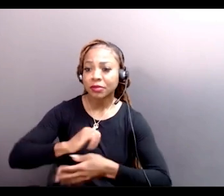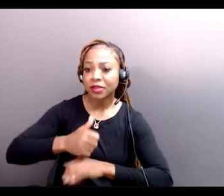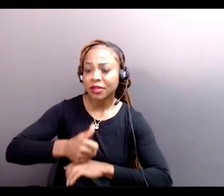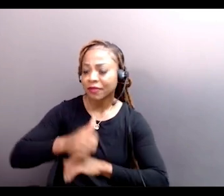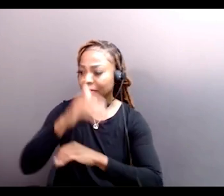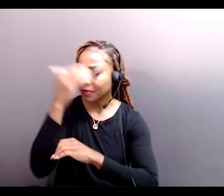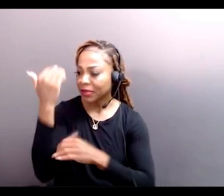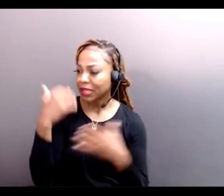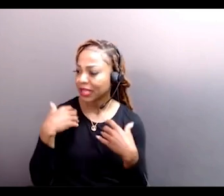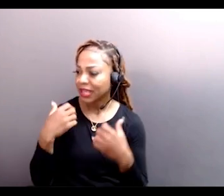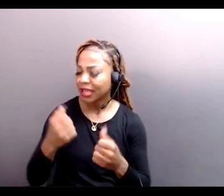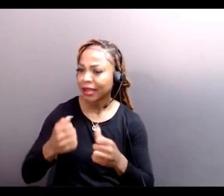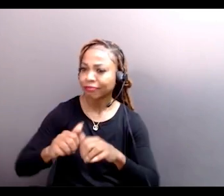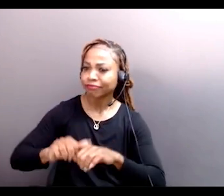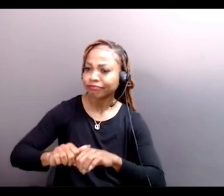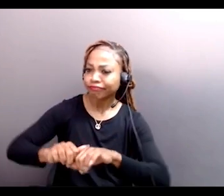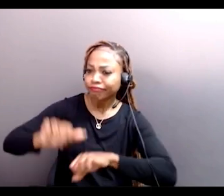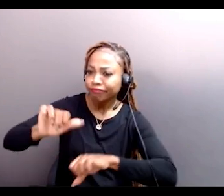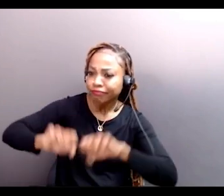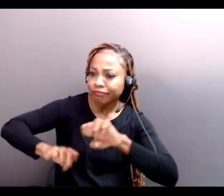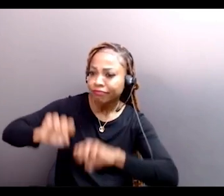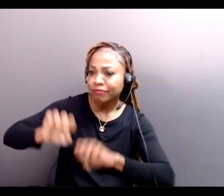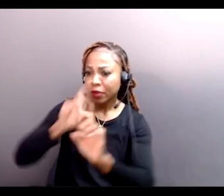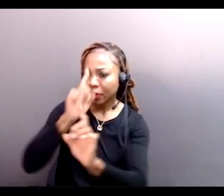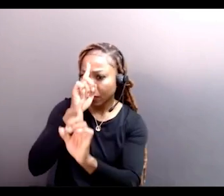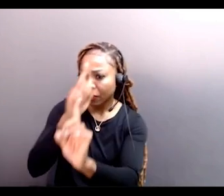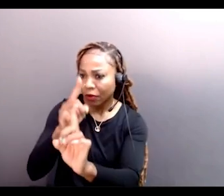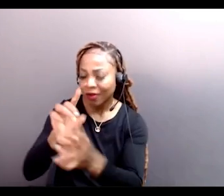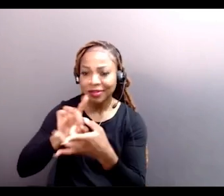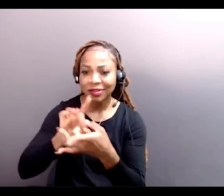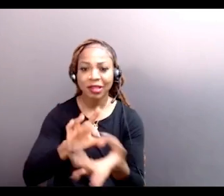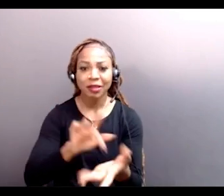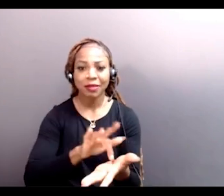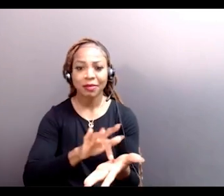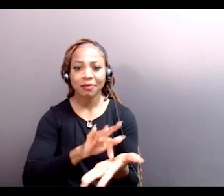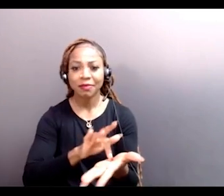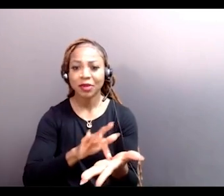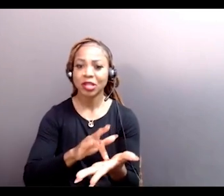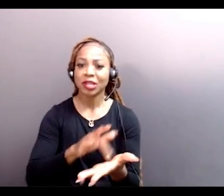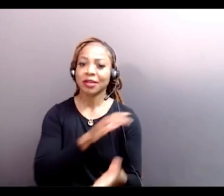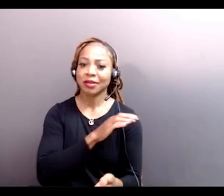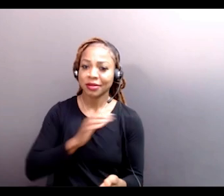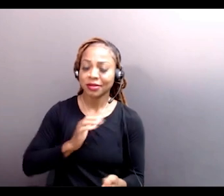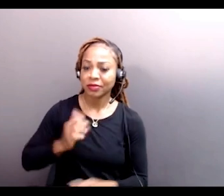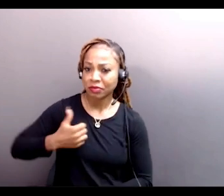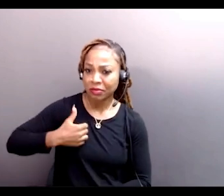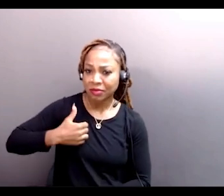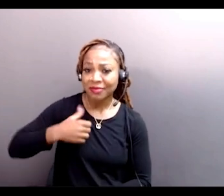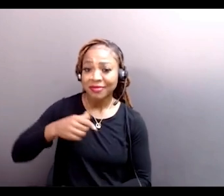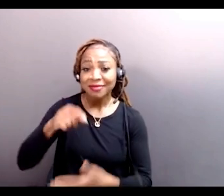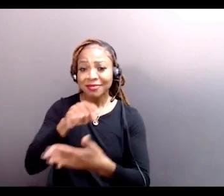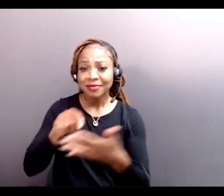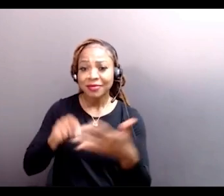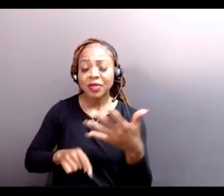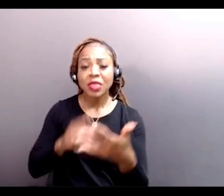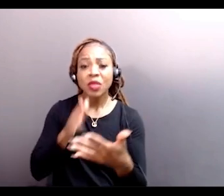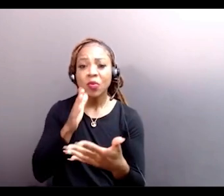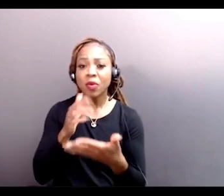health examination objectives with the Medical Council of Canada. They will be the competencies that help.